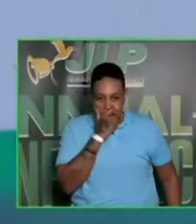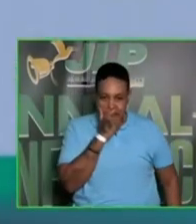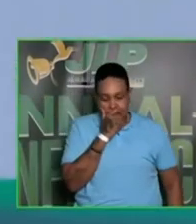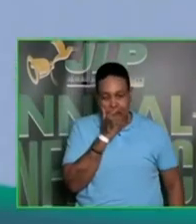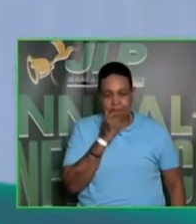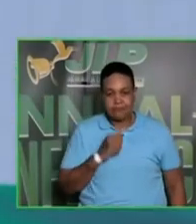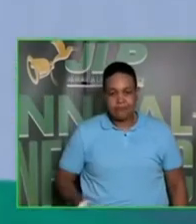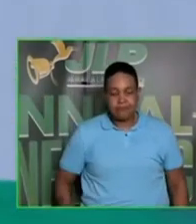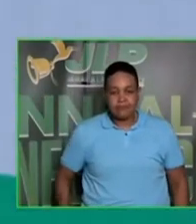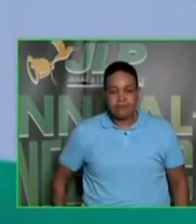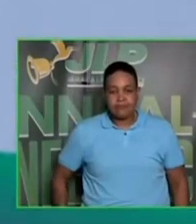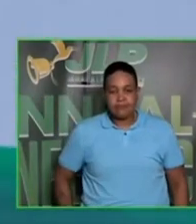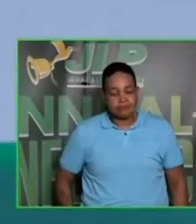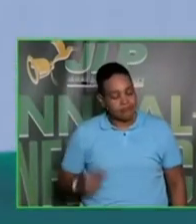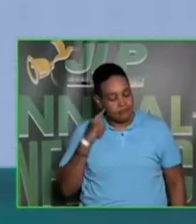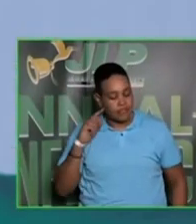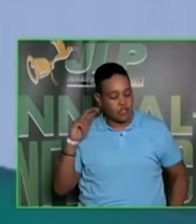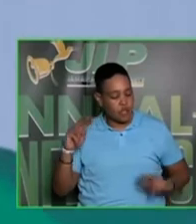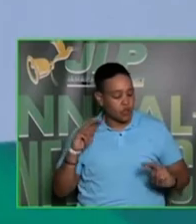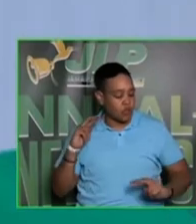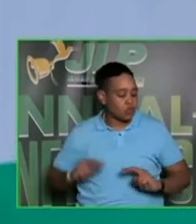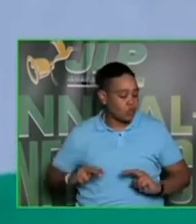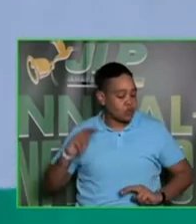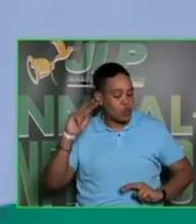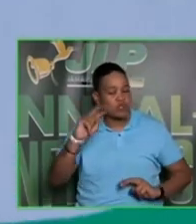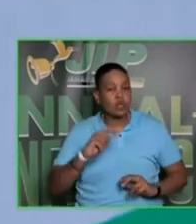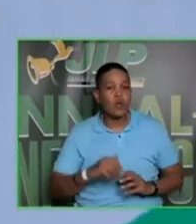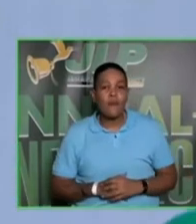Shout, shout, shout, shout, shout.